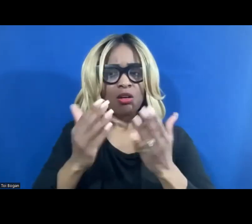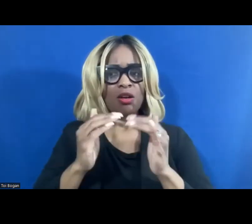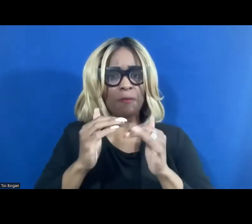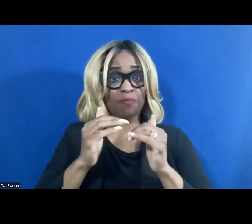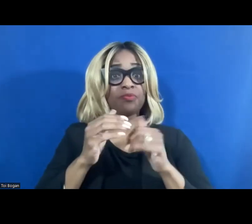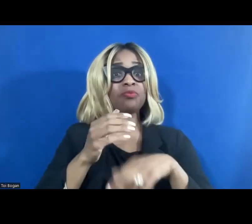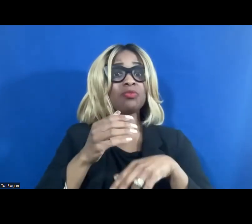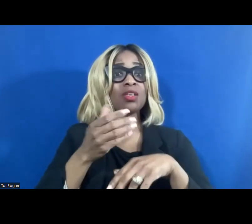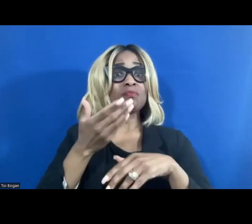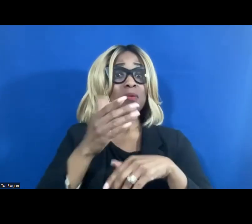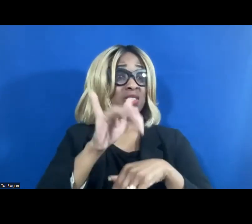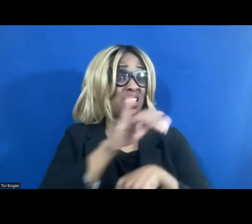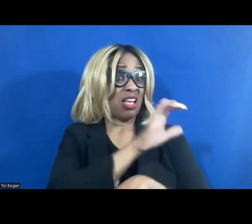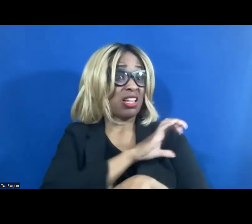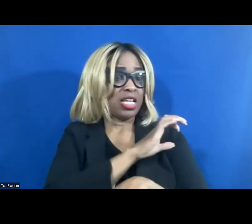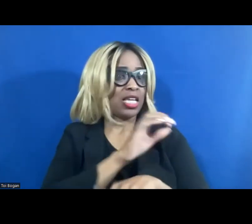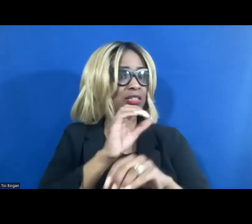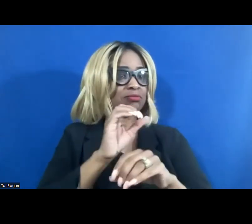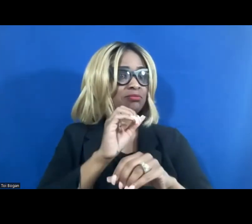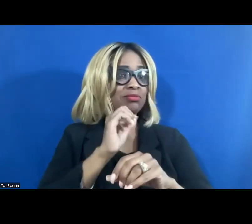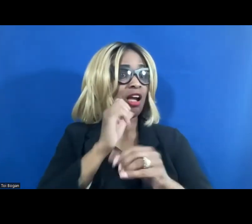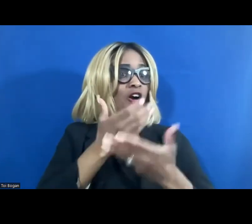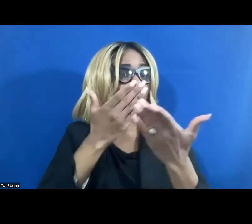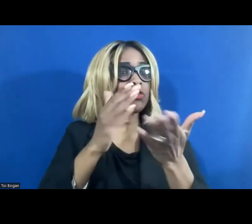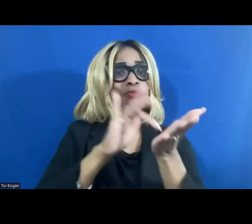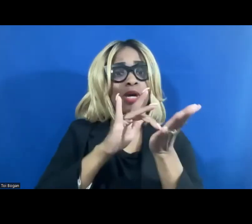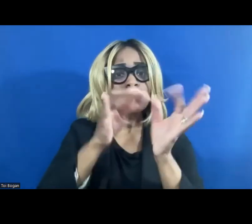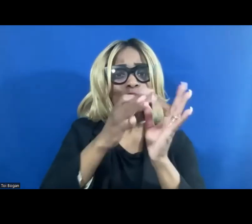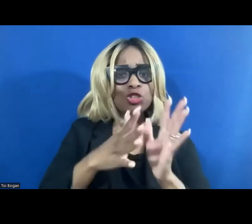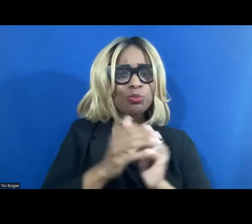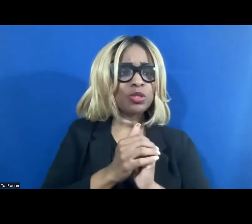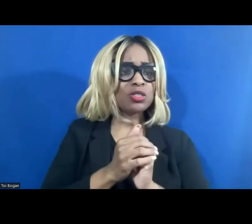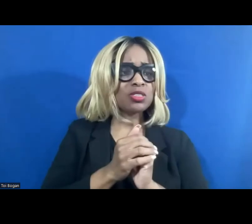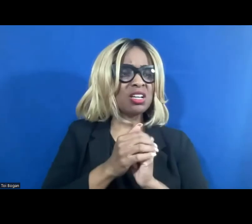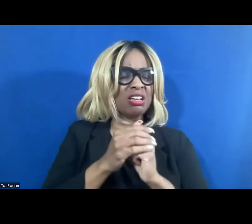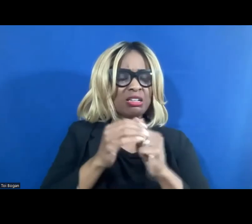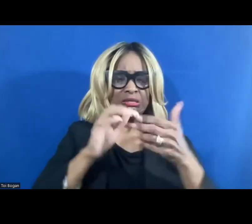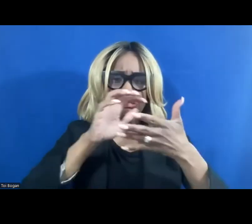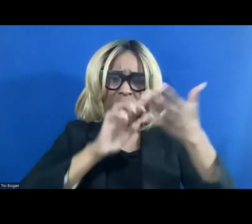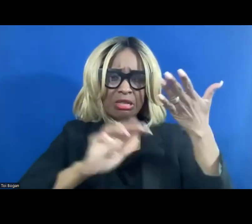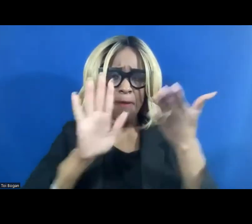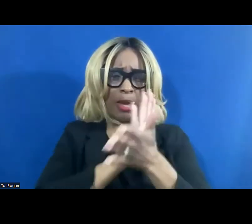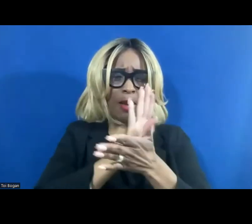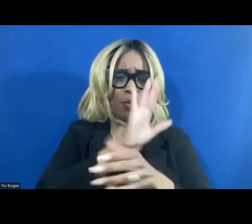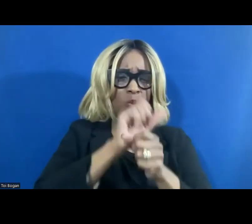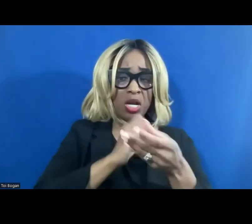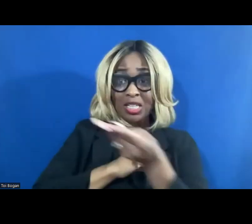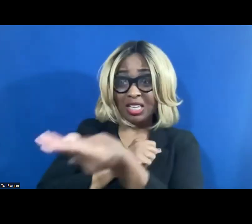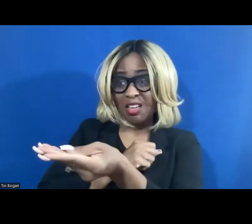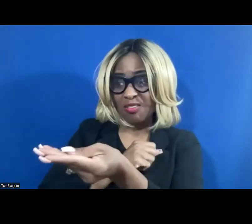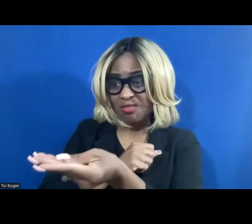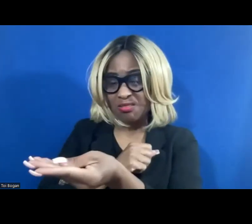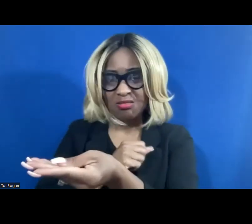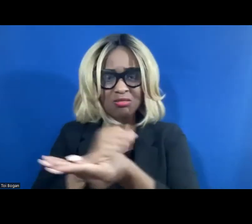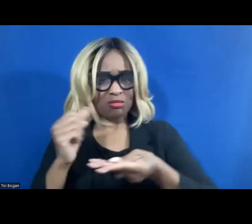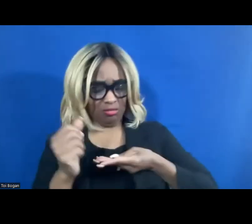Practice may offer no medical interpreters. Extensive paperwork might be presented to a patient and they might not have assistance